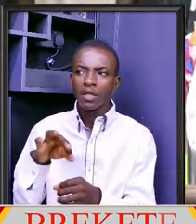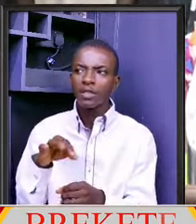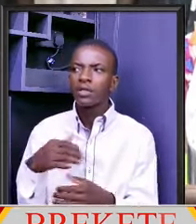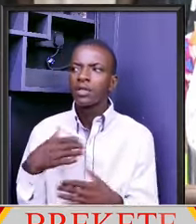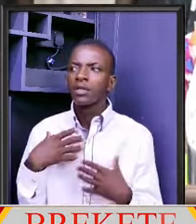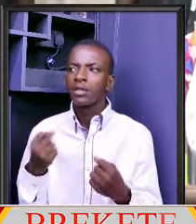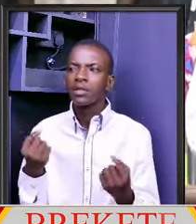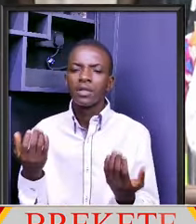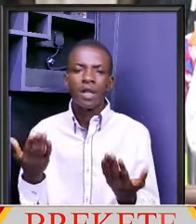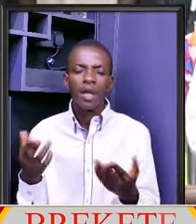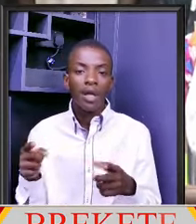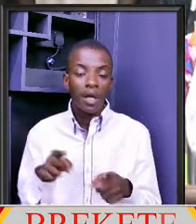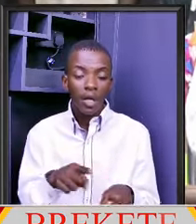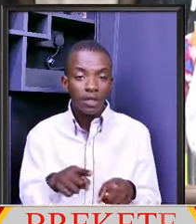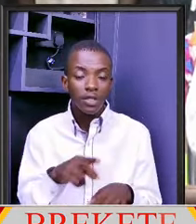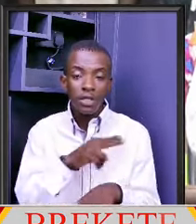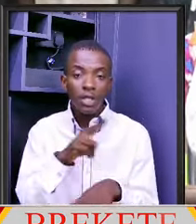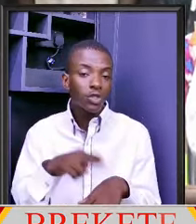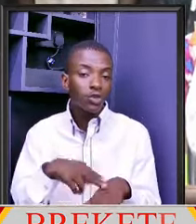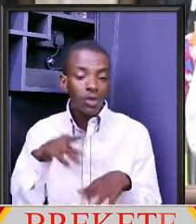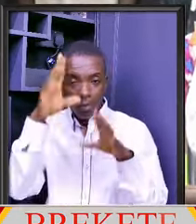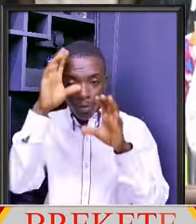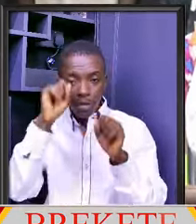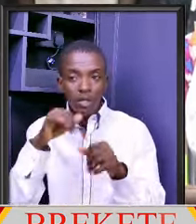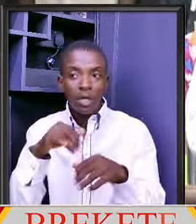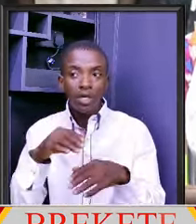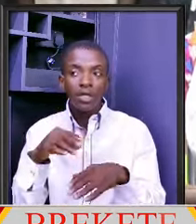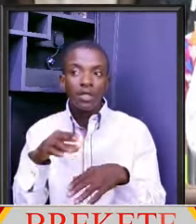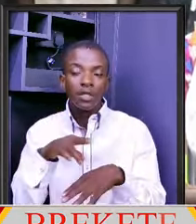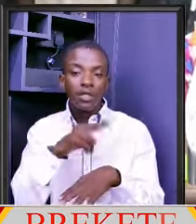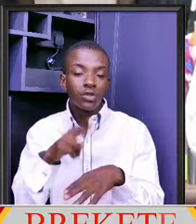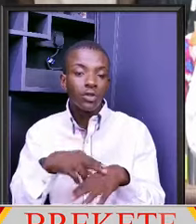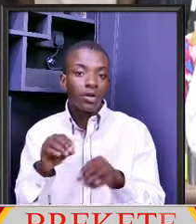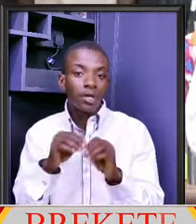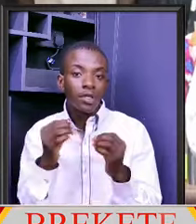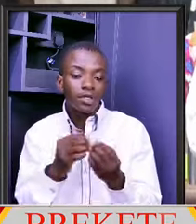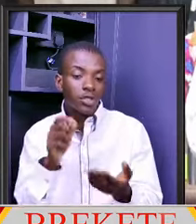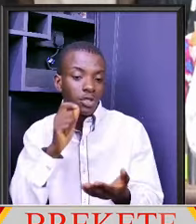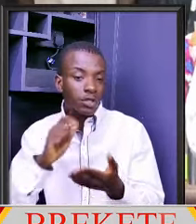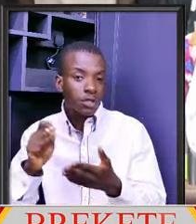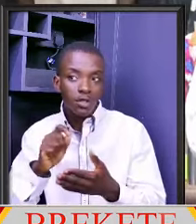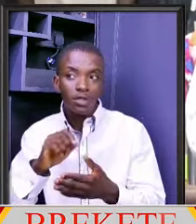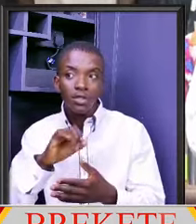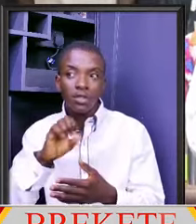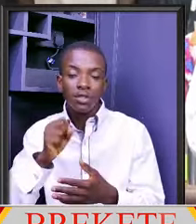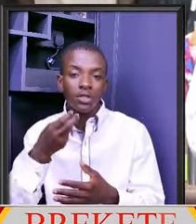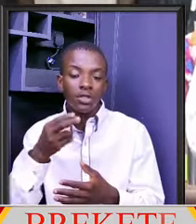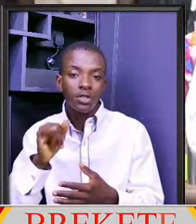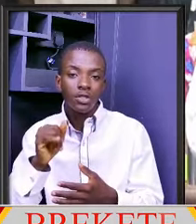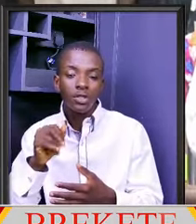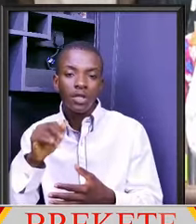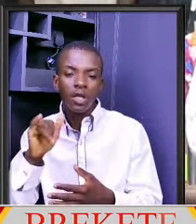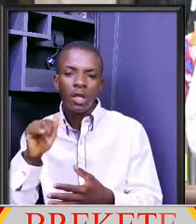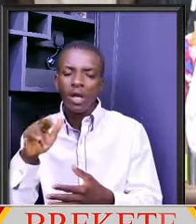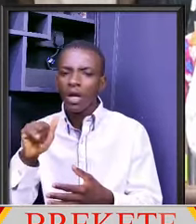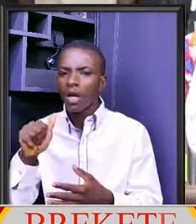him as the national president and national organizing secretary, in Jehu Yaradwaf's,